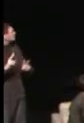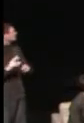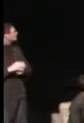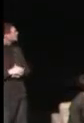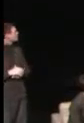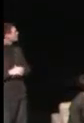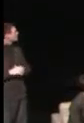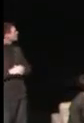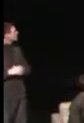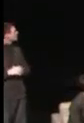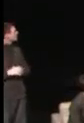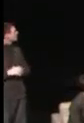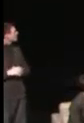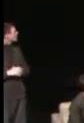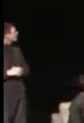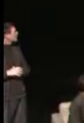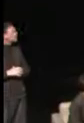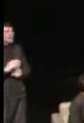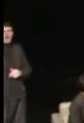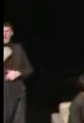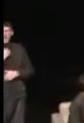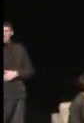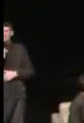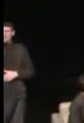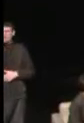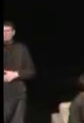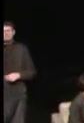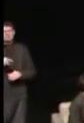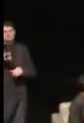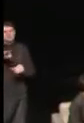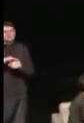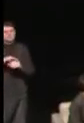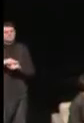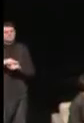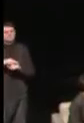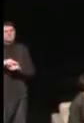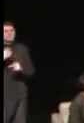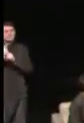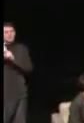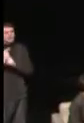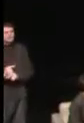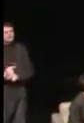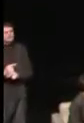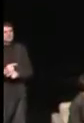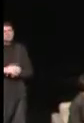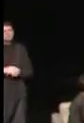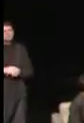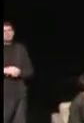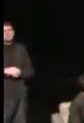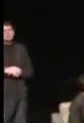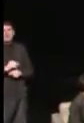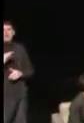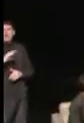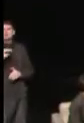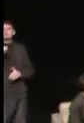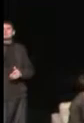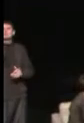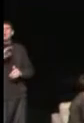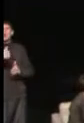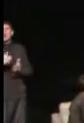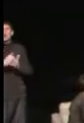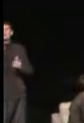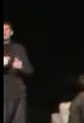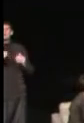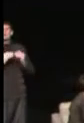political affairs. Our government should be voted on a regular basis, and all votes should be counted